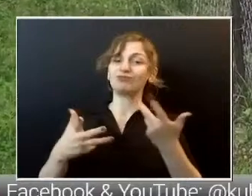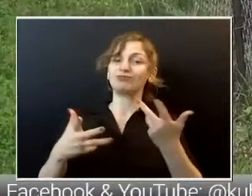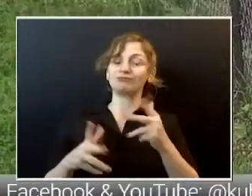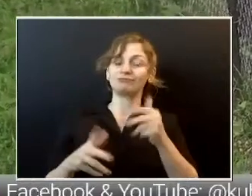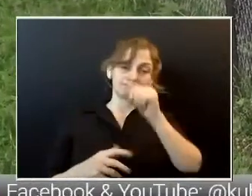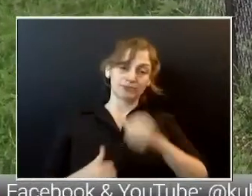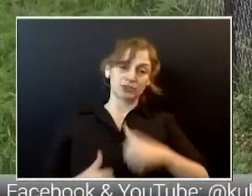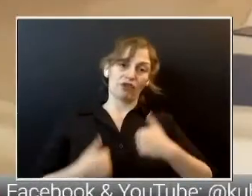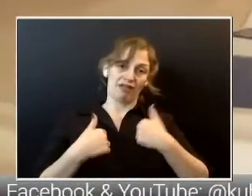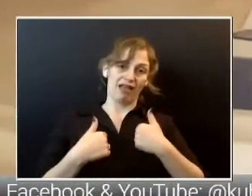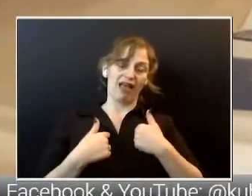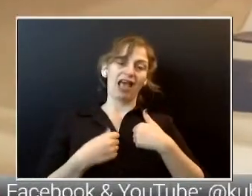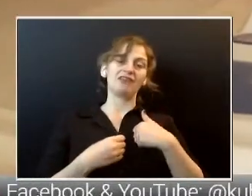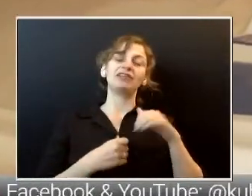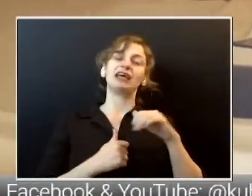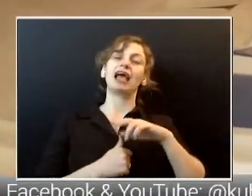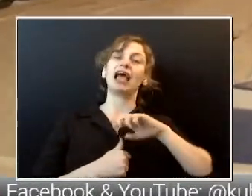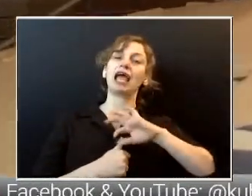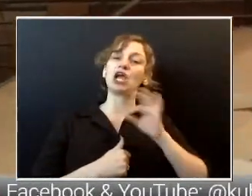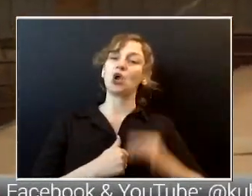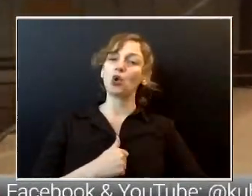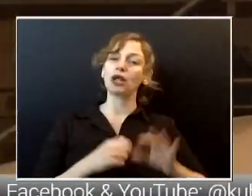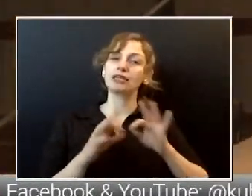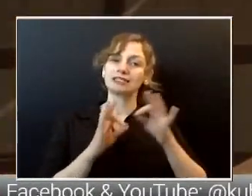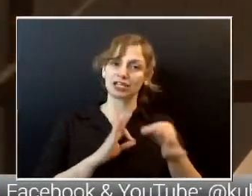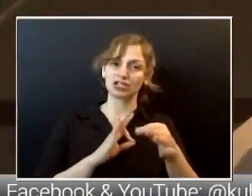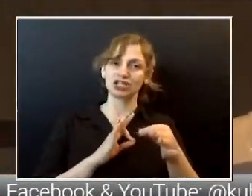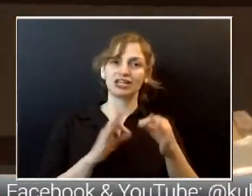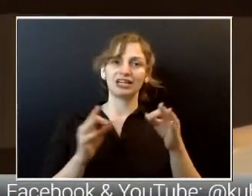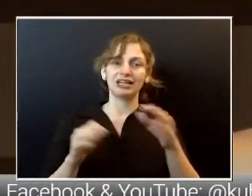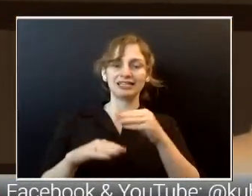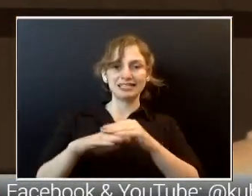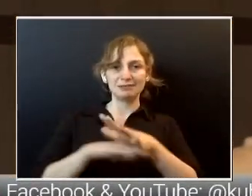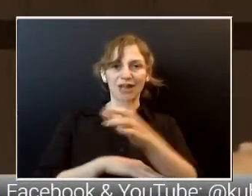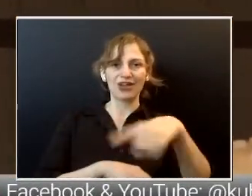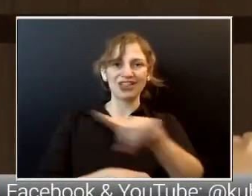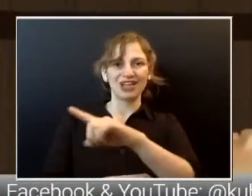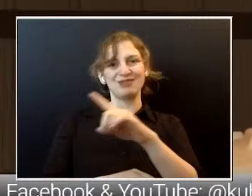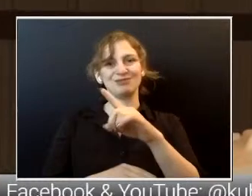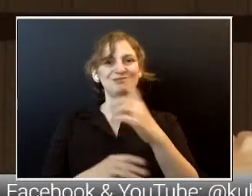of all, enjoy every minute. Da, da, da.